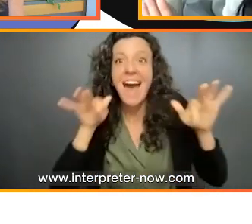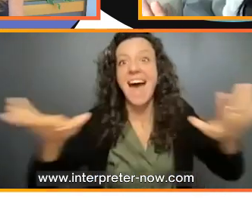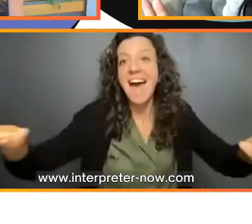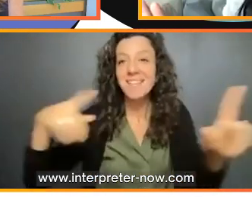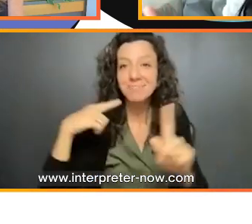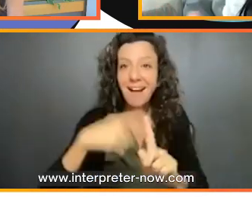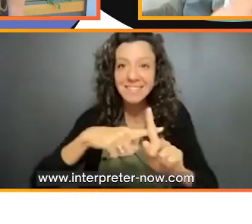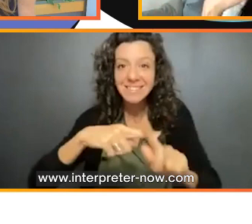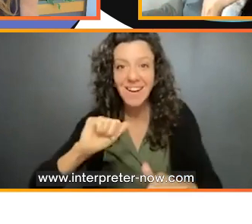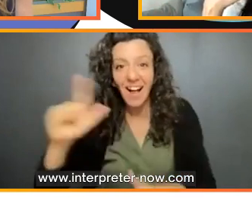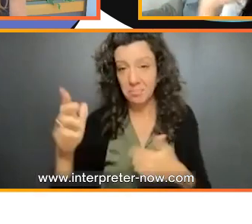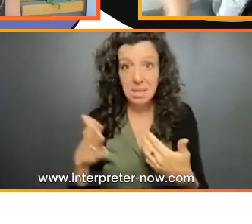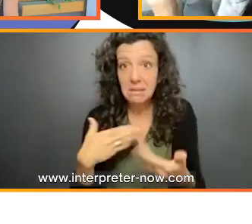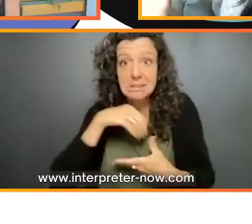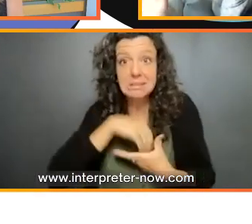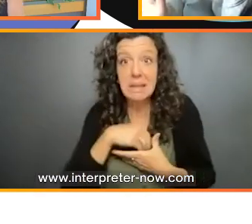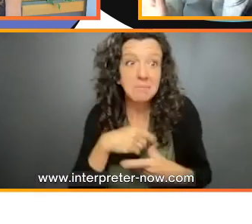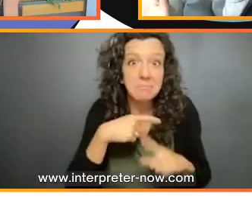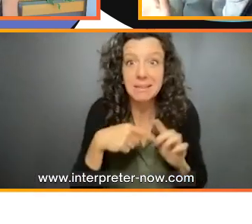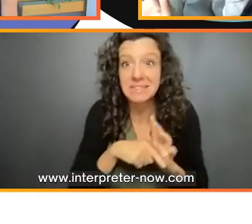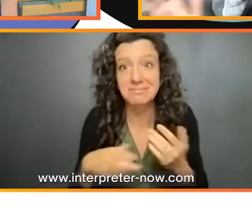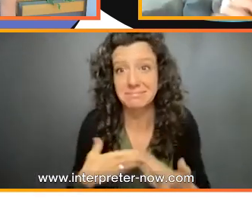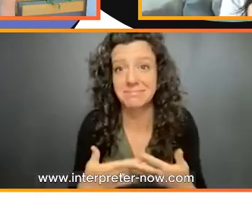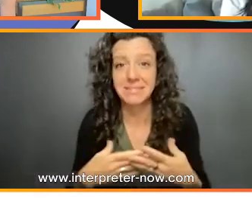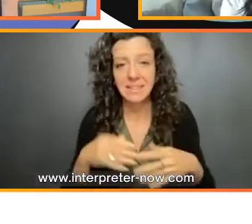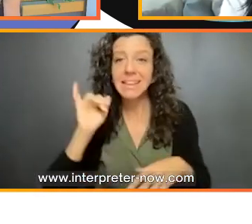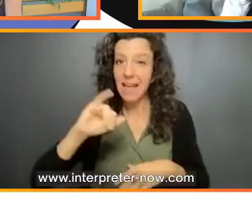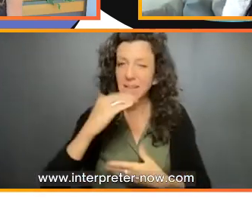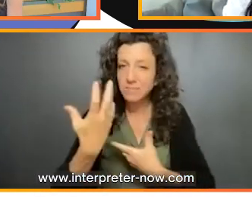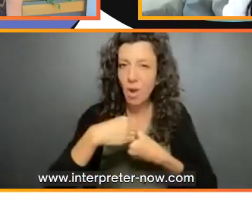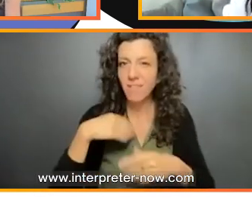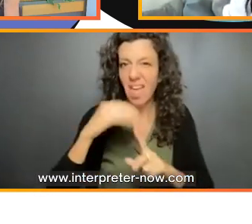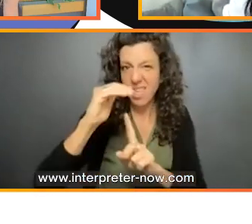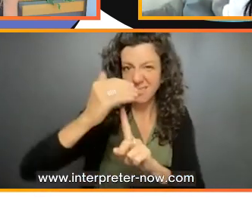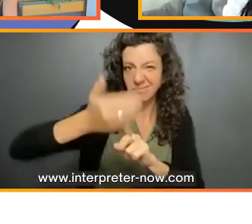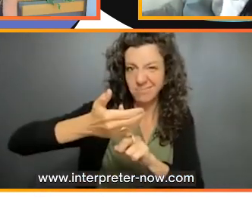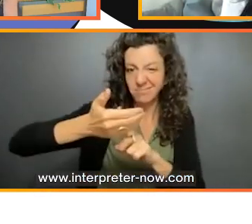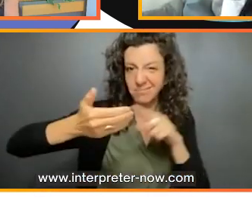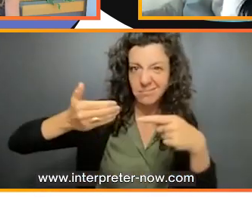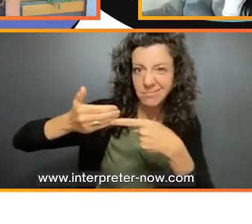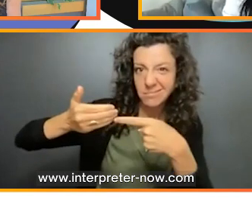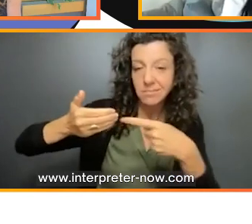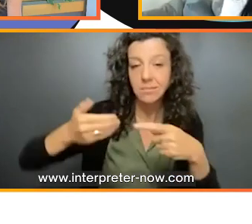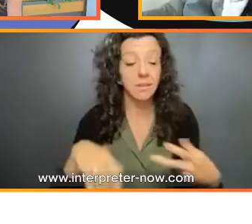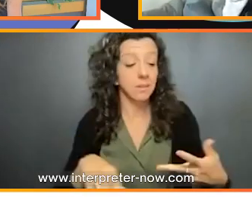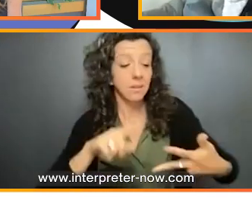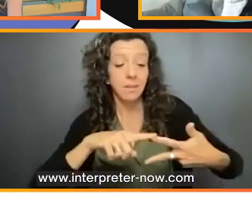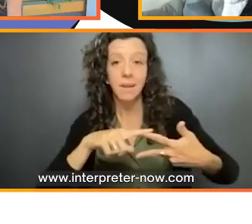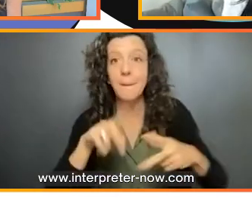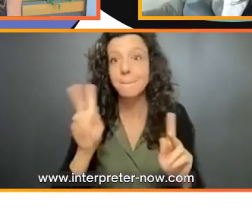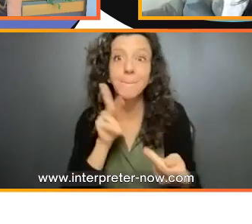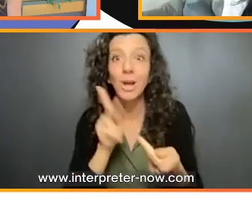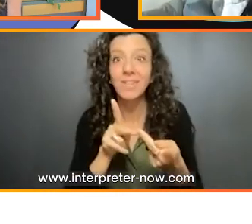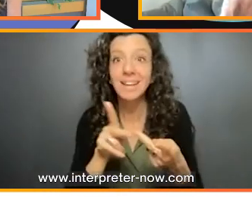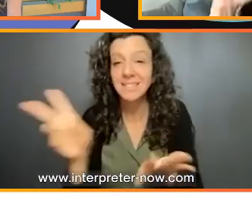breath of sunshine. And I was just emanating positivity, even when I didn't feel this way. That was like a bit of the armor.